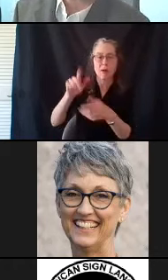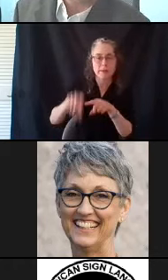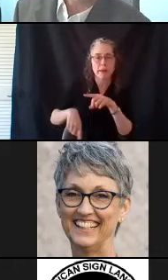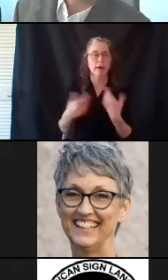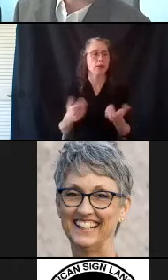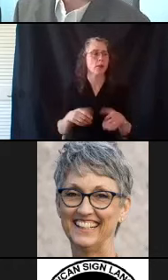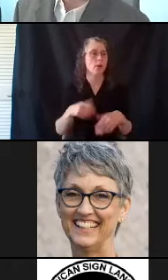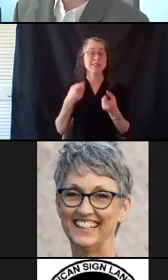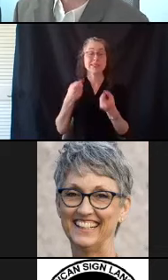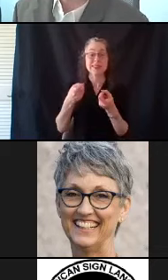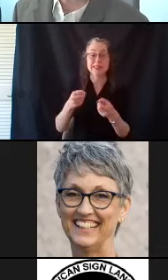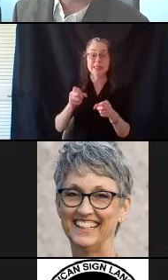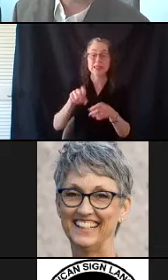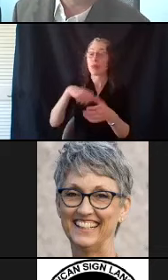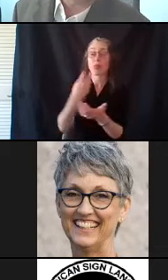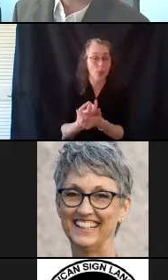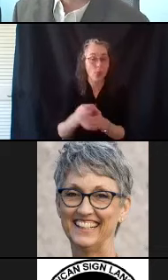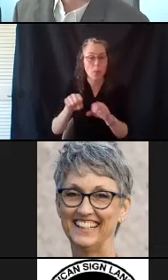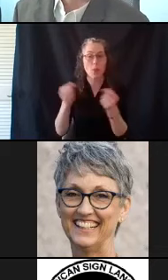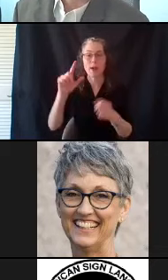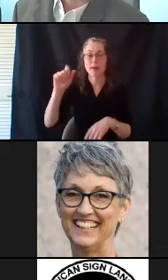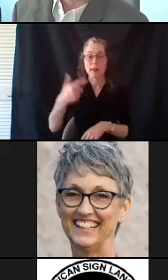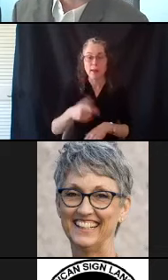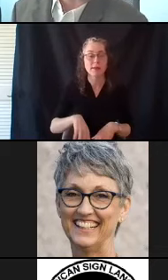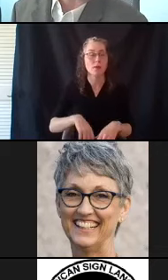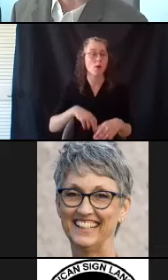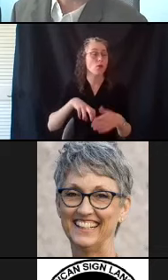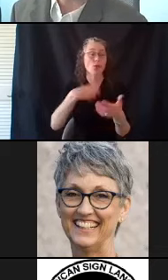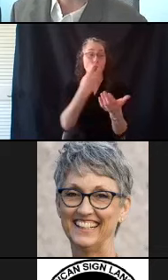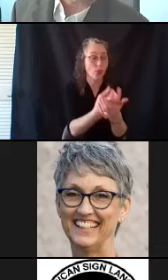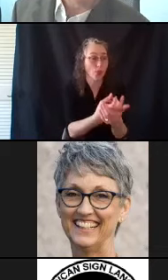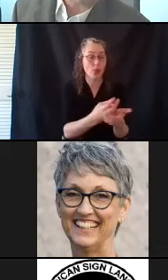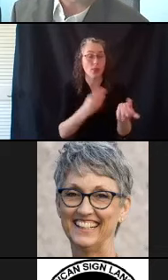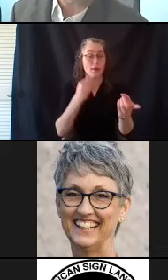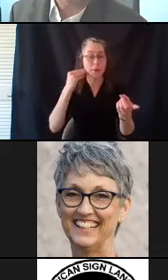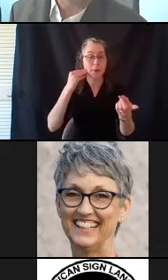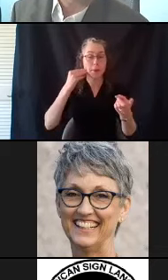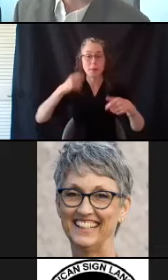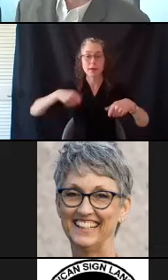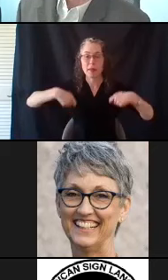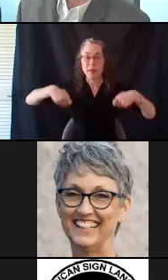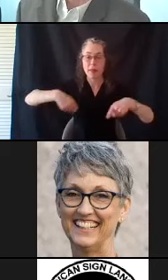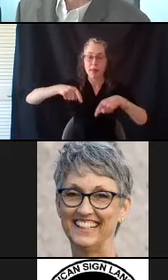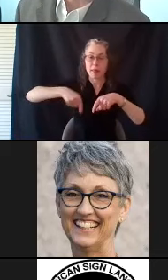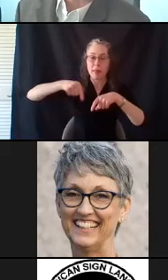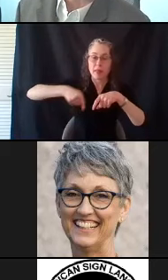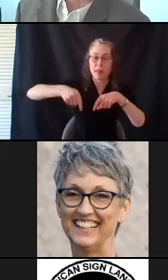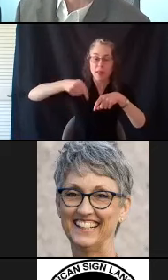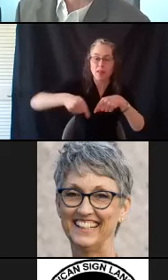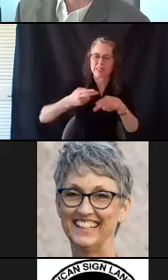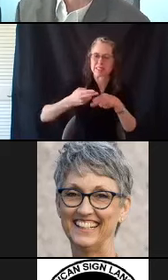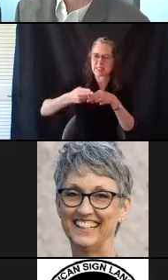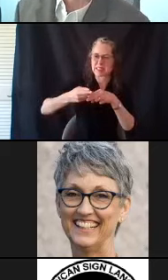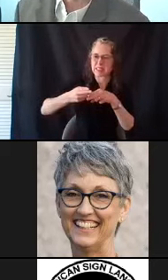or they fall in their home and have crutches or canes or other needs for a temporary